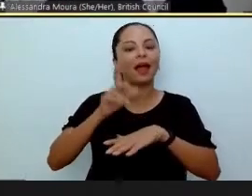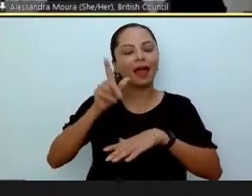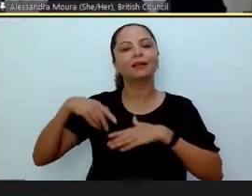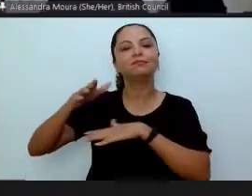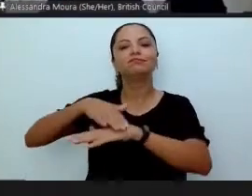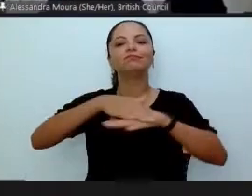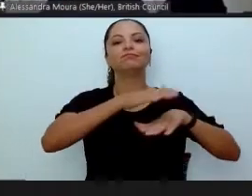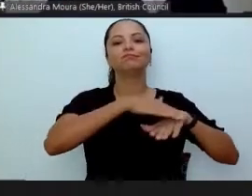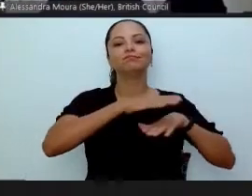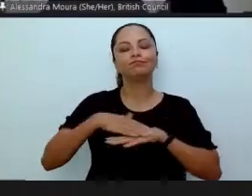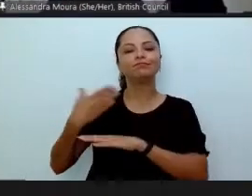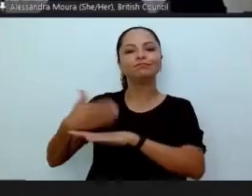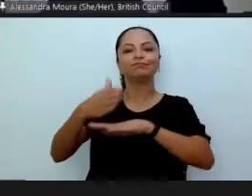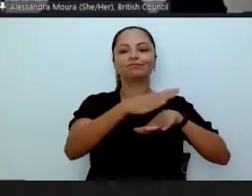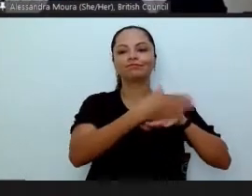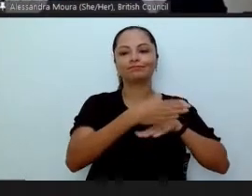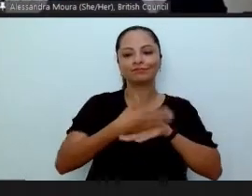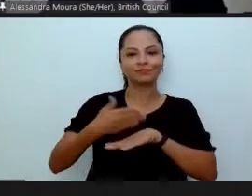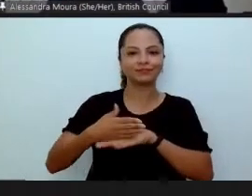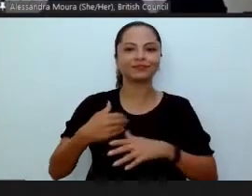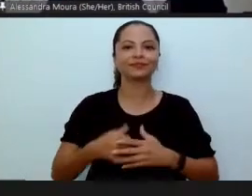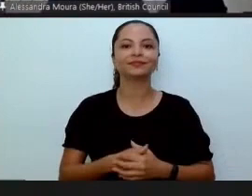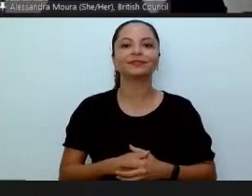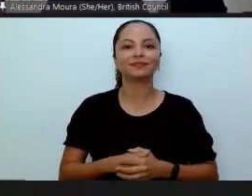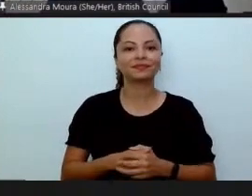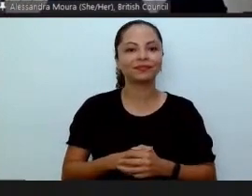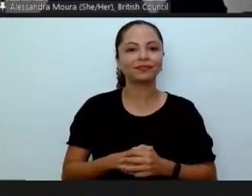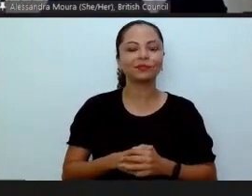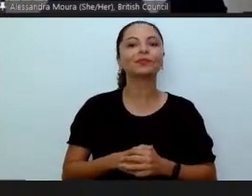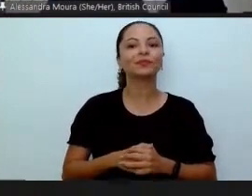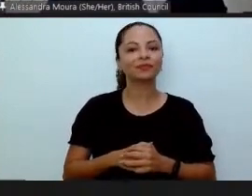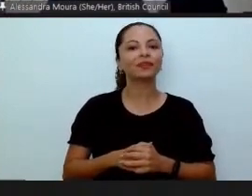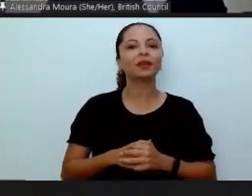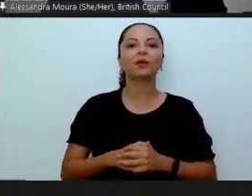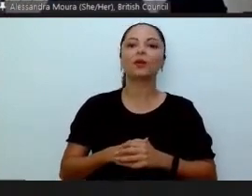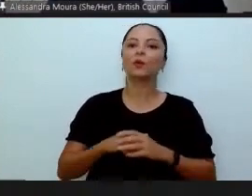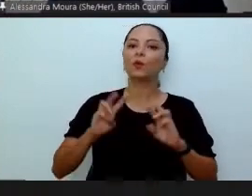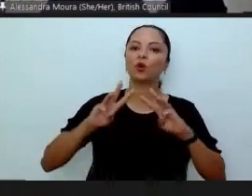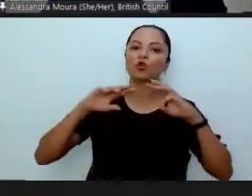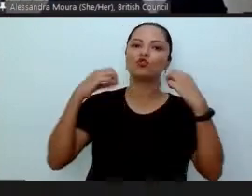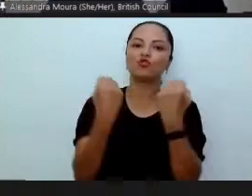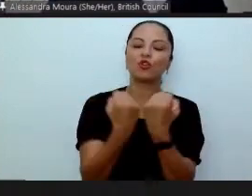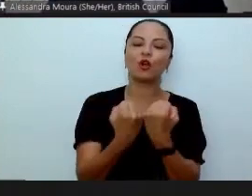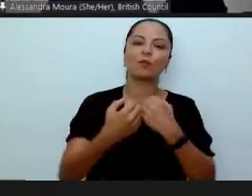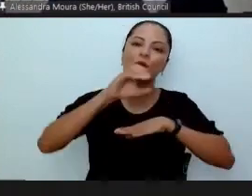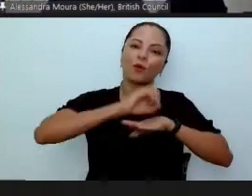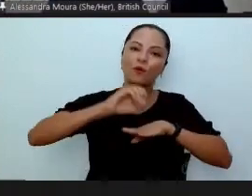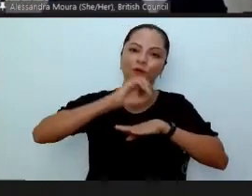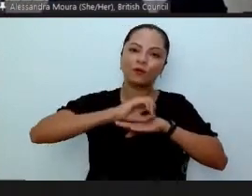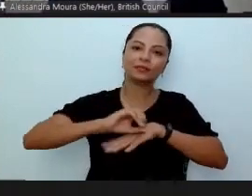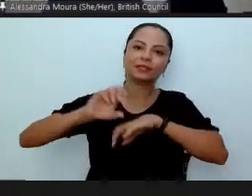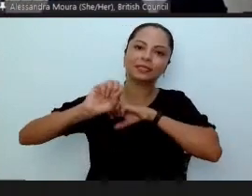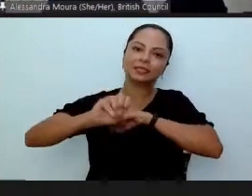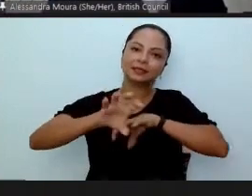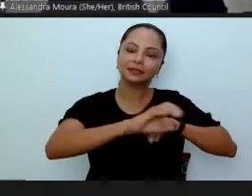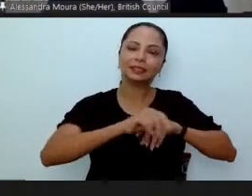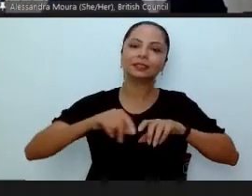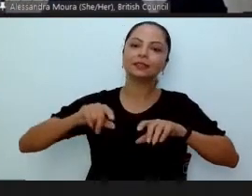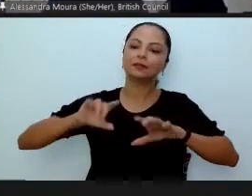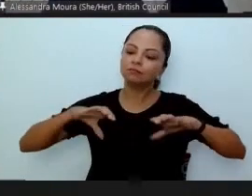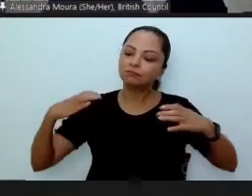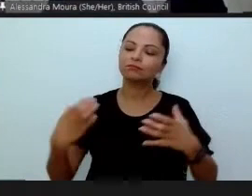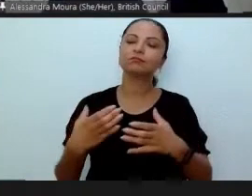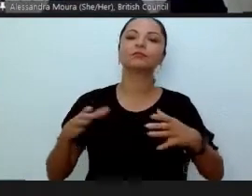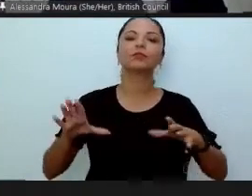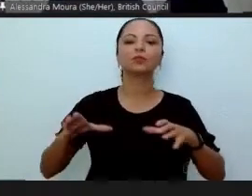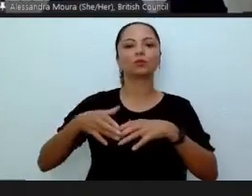It's giving a workshop. So a community of practice would be probably, it's related to that. So it's a